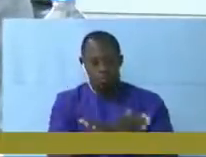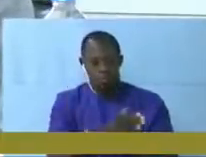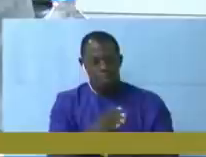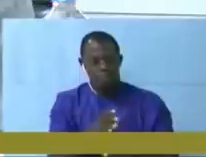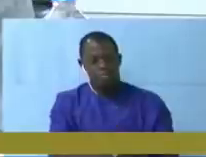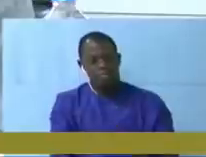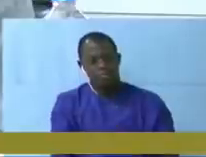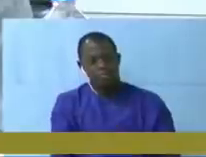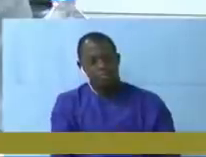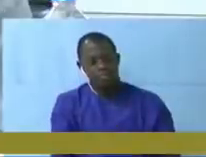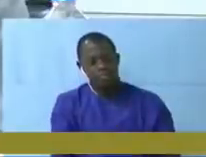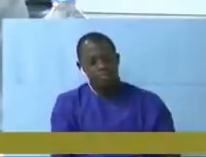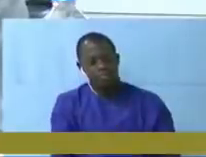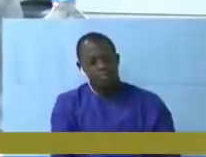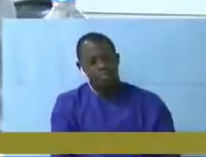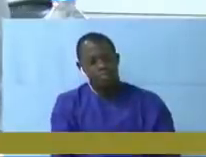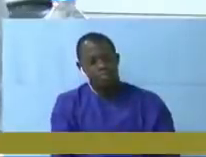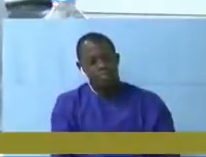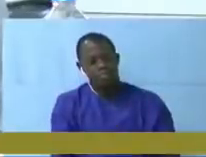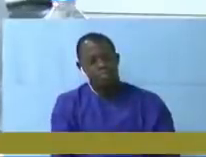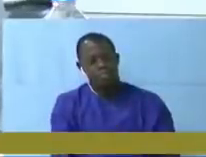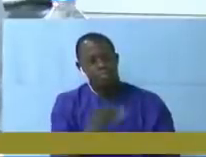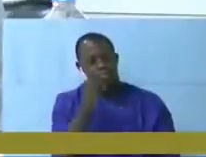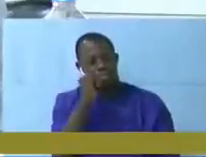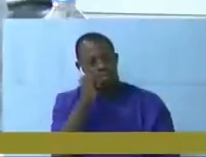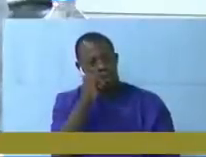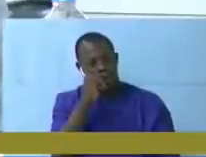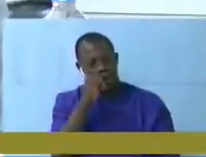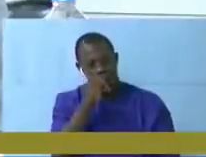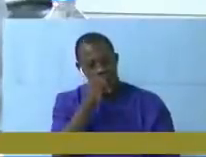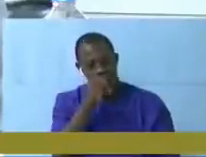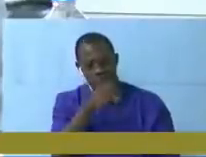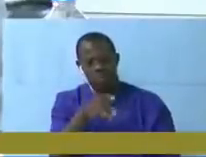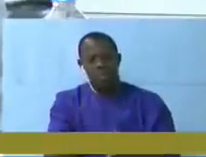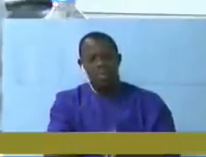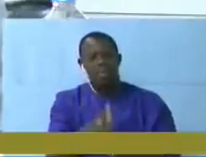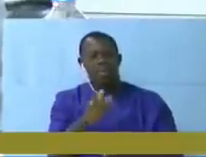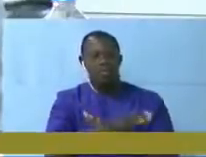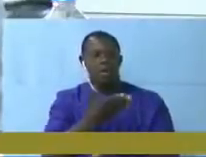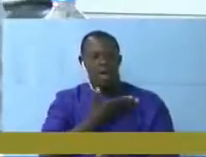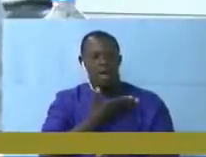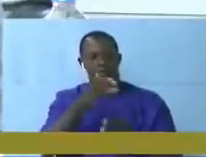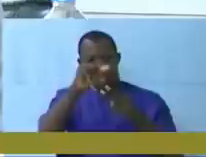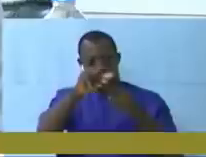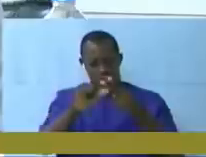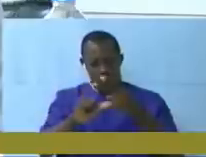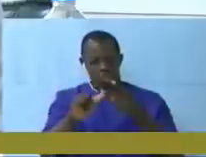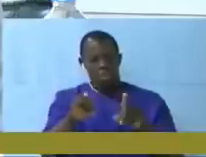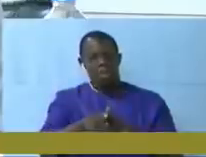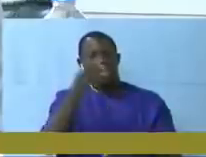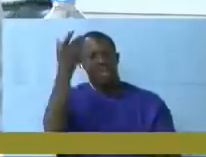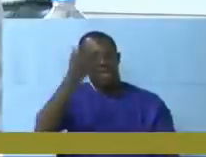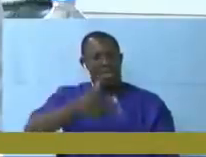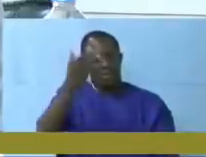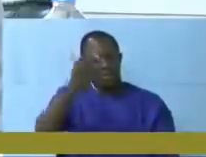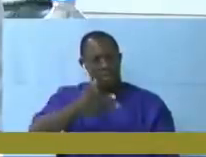there is a provision, or there was a provision in the 1997 Constitution,